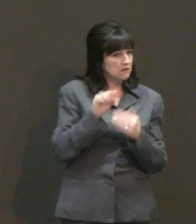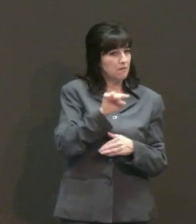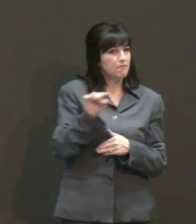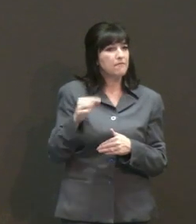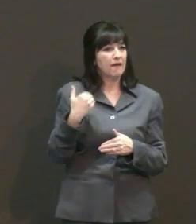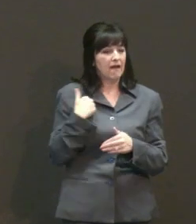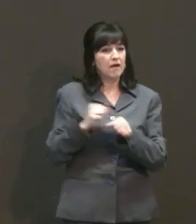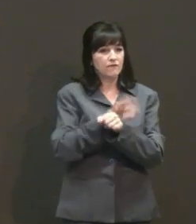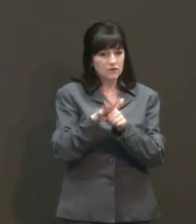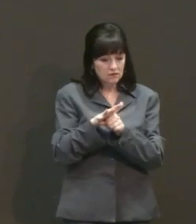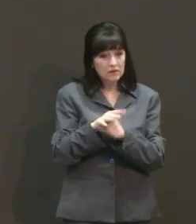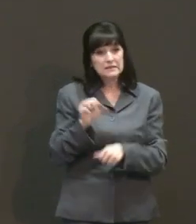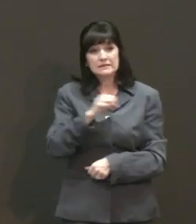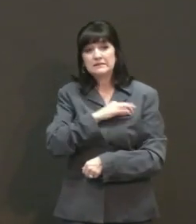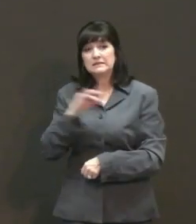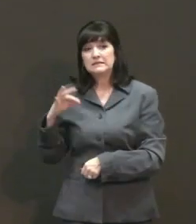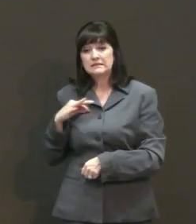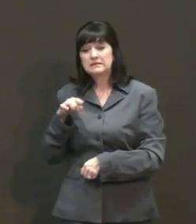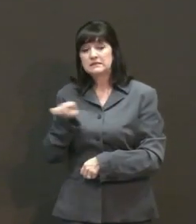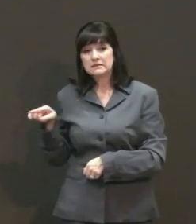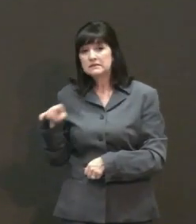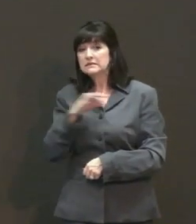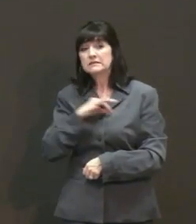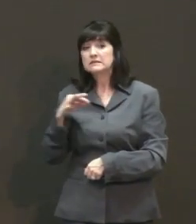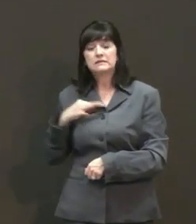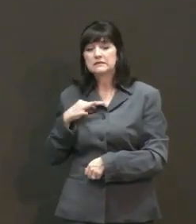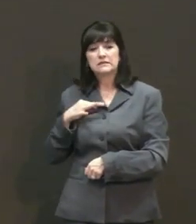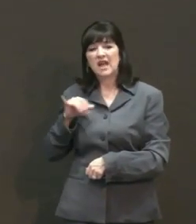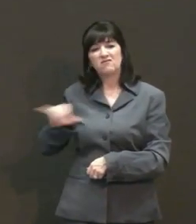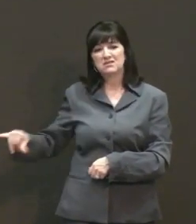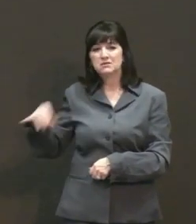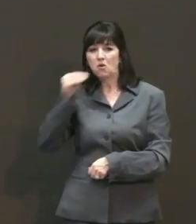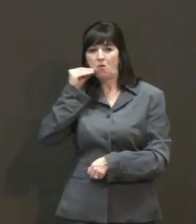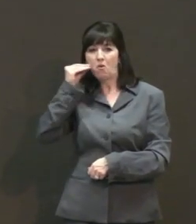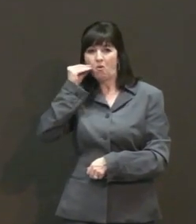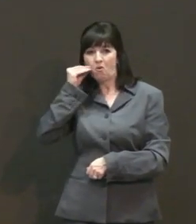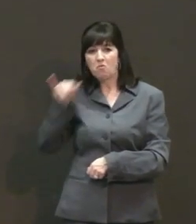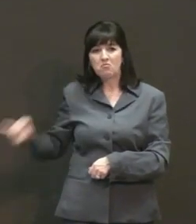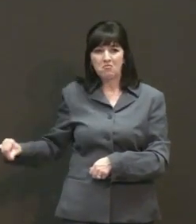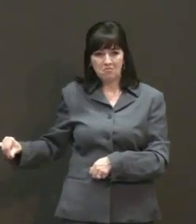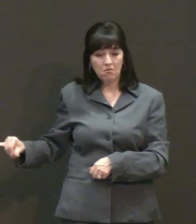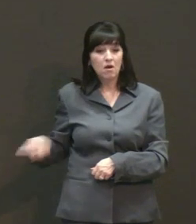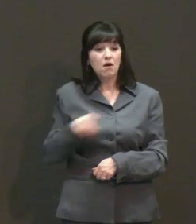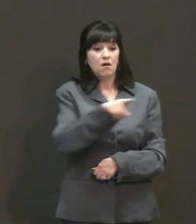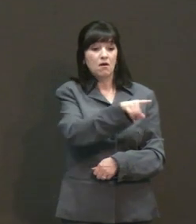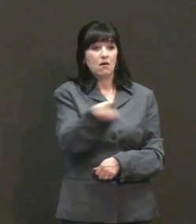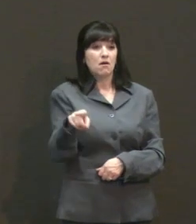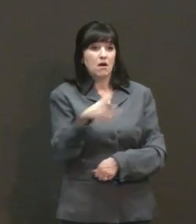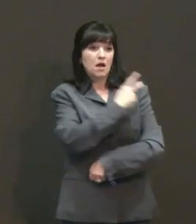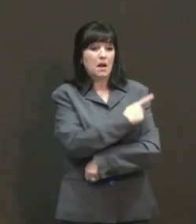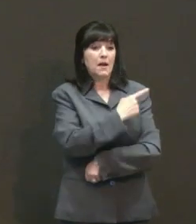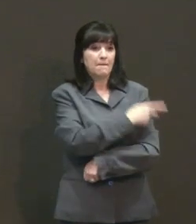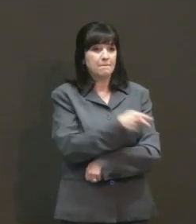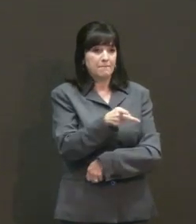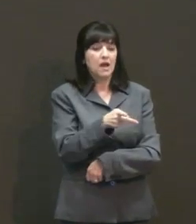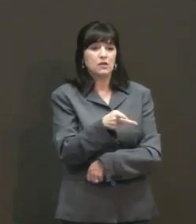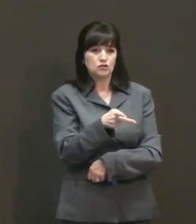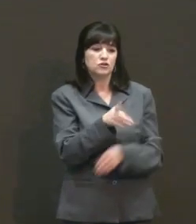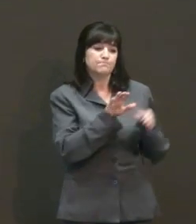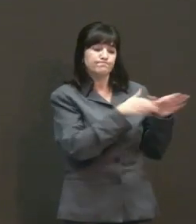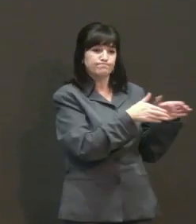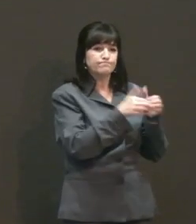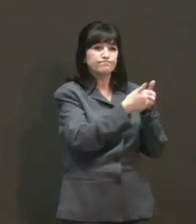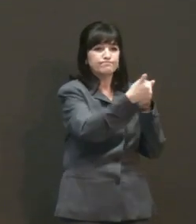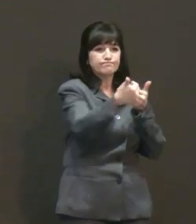and staff members are self-isolating at their homes. Now, this outbreak was identified through the use